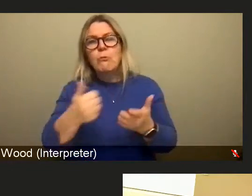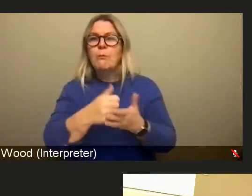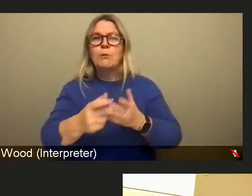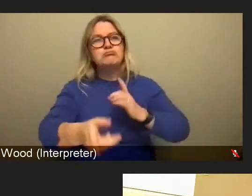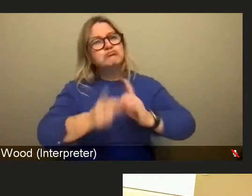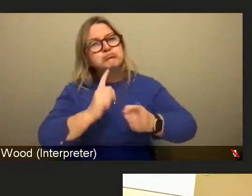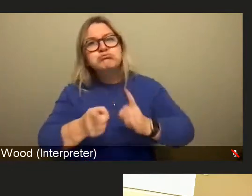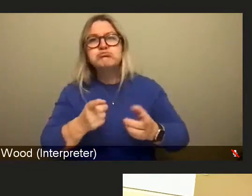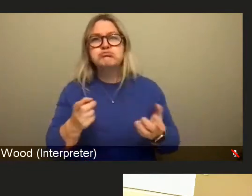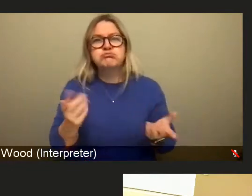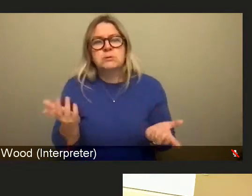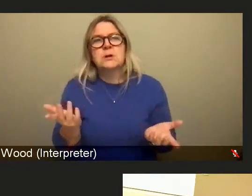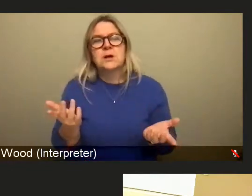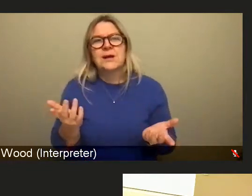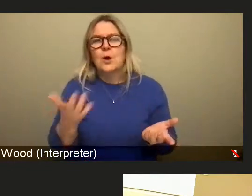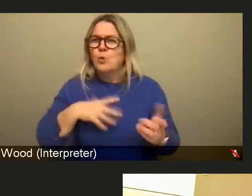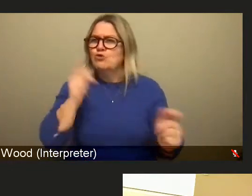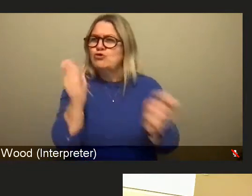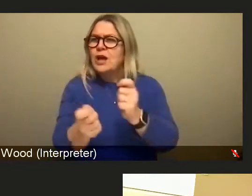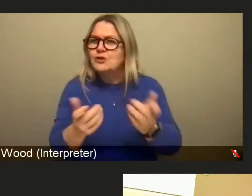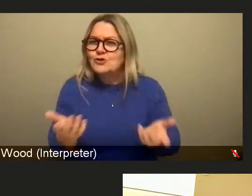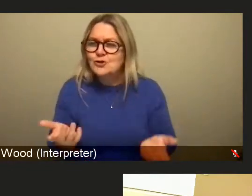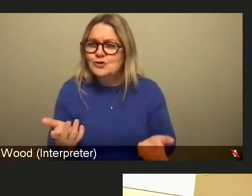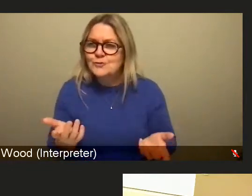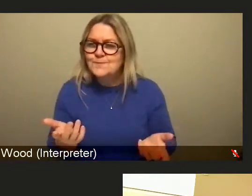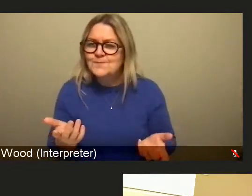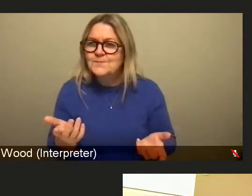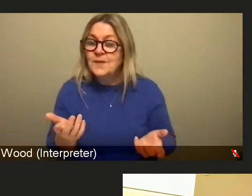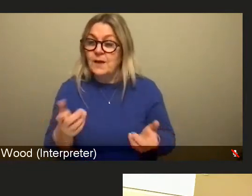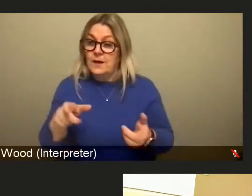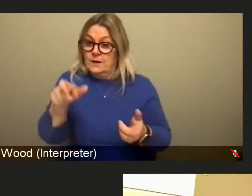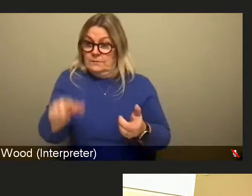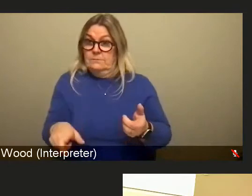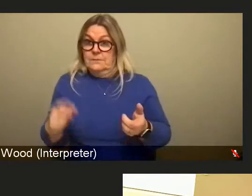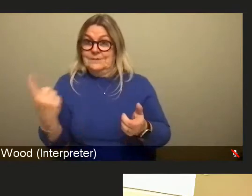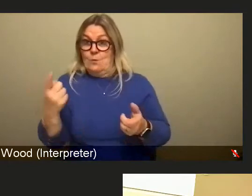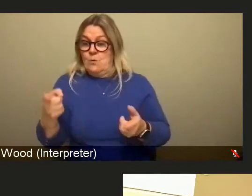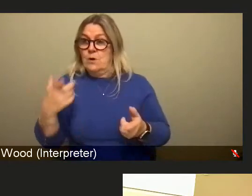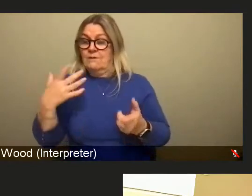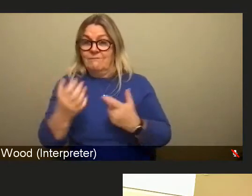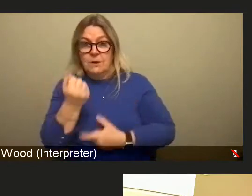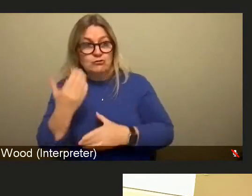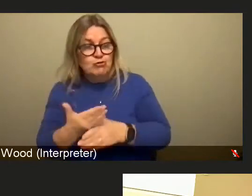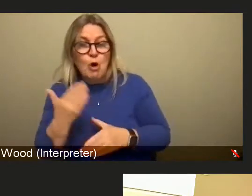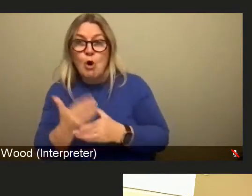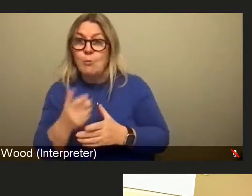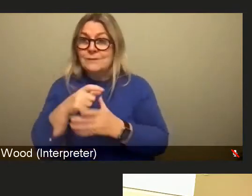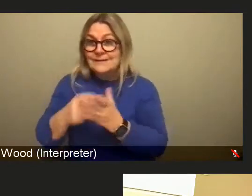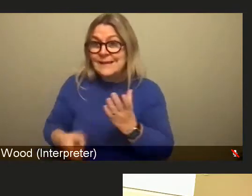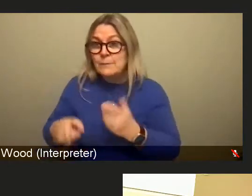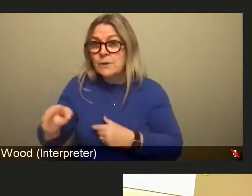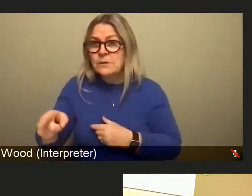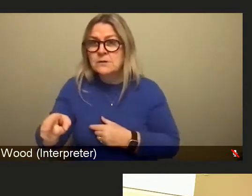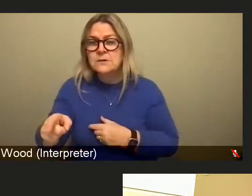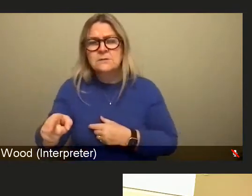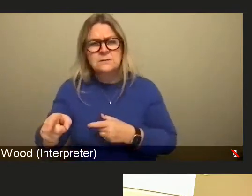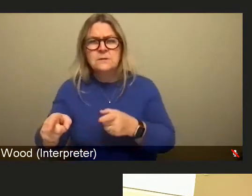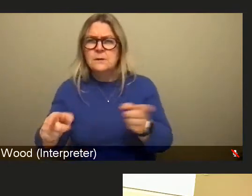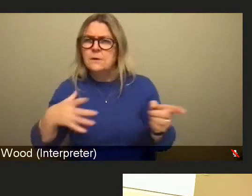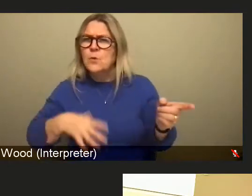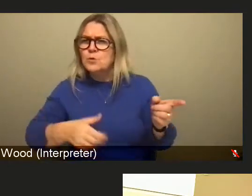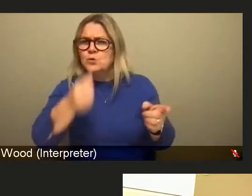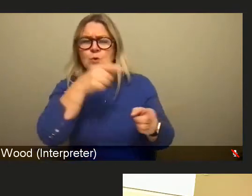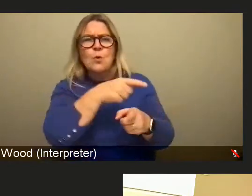to an organisation? It's a recognition that it's a two-way process, that the organisation has to be open and welcoming to the